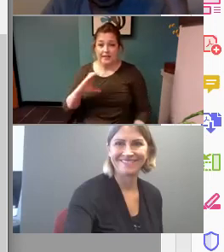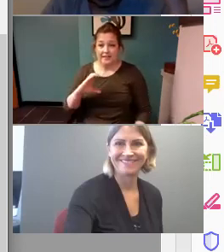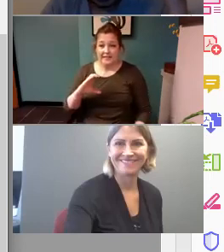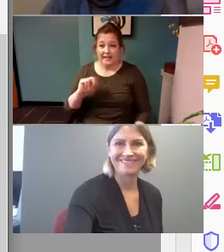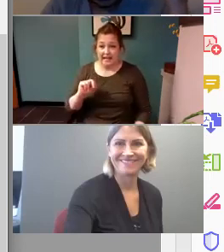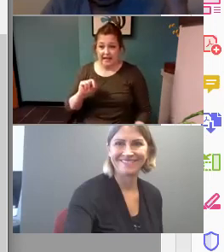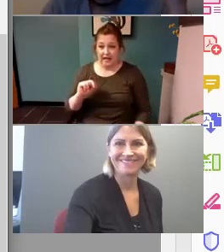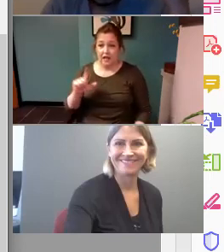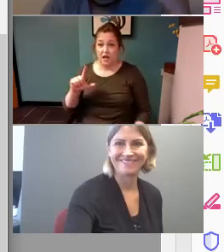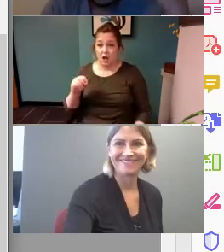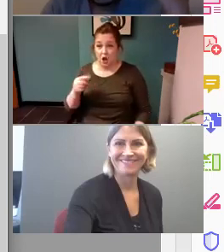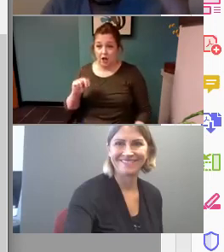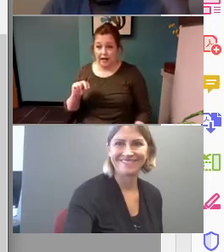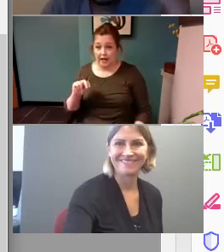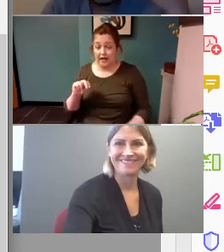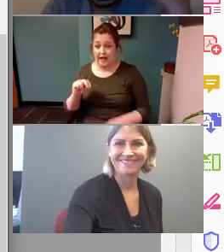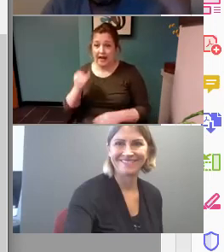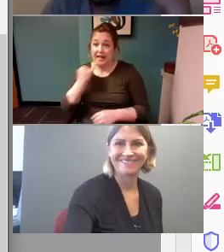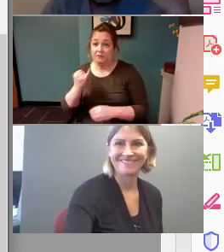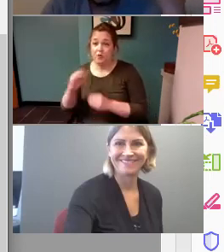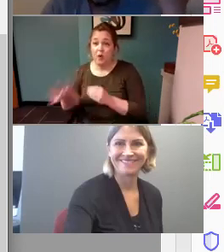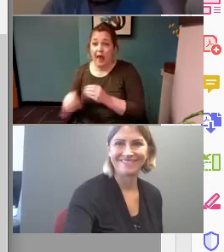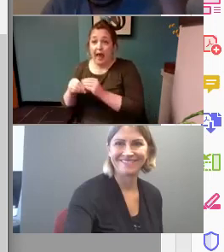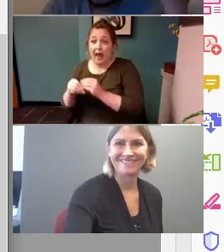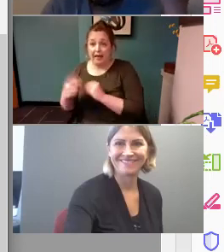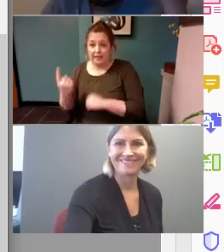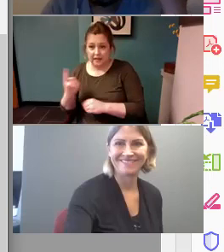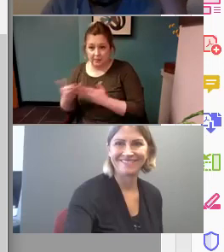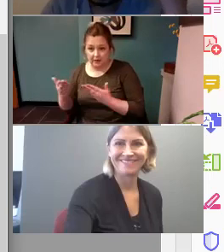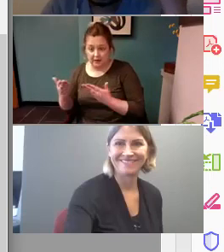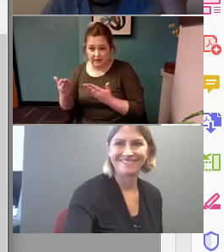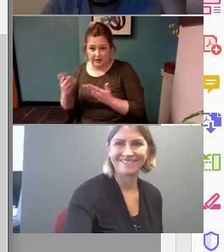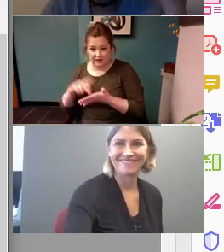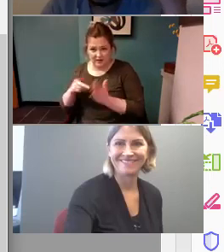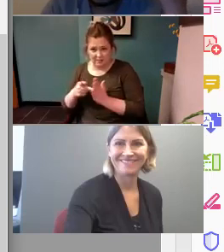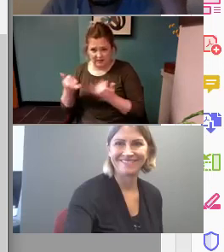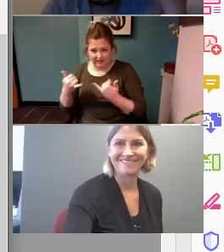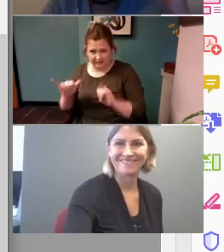something, is it still n log n?